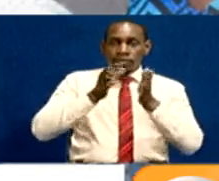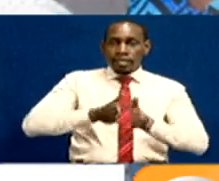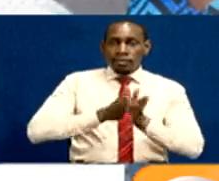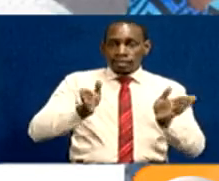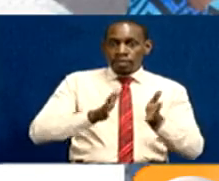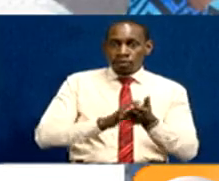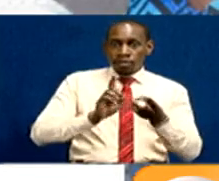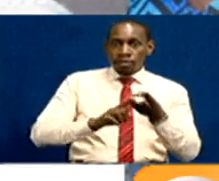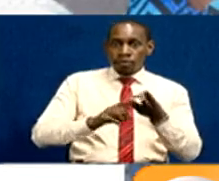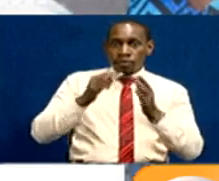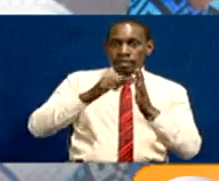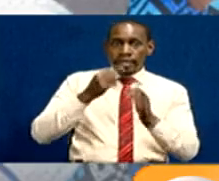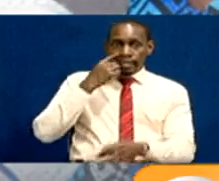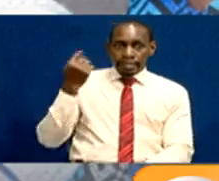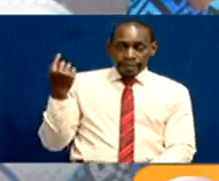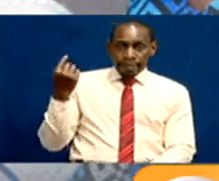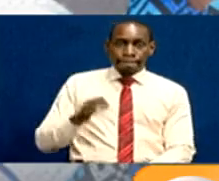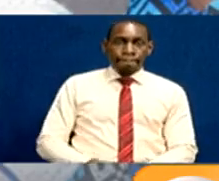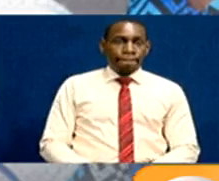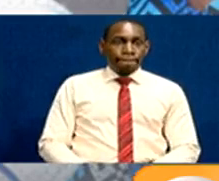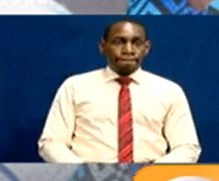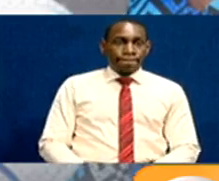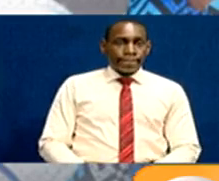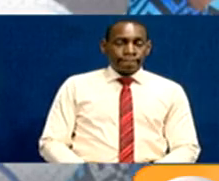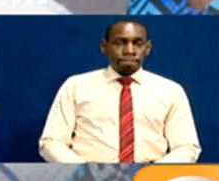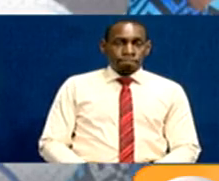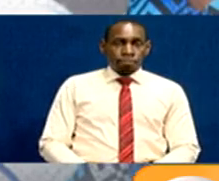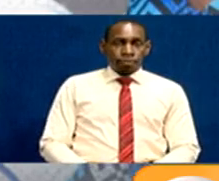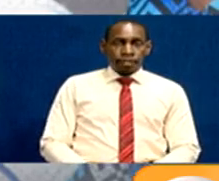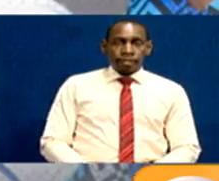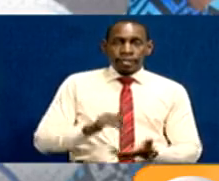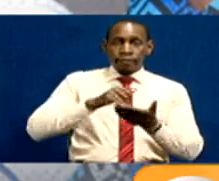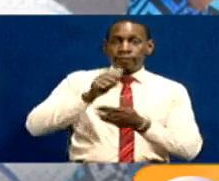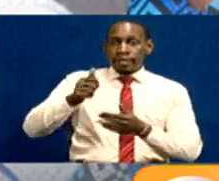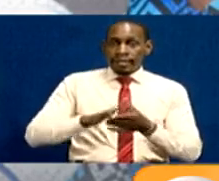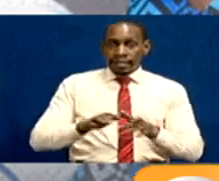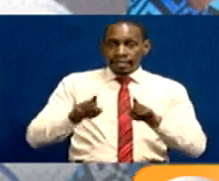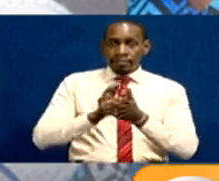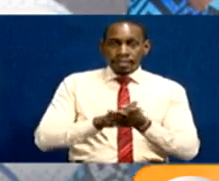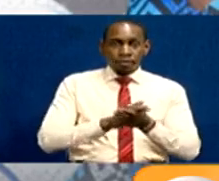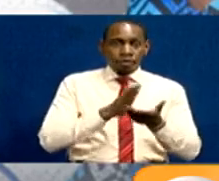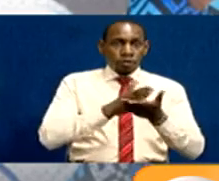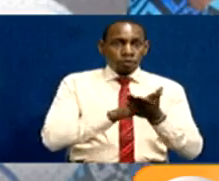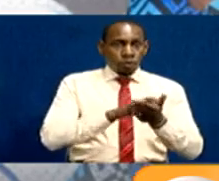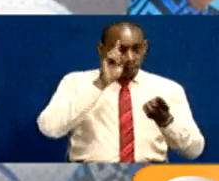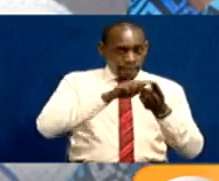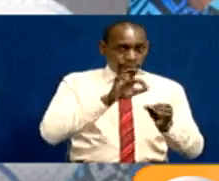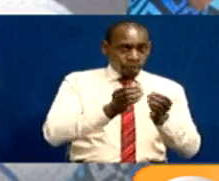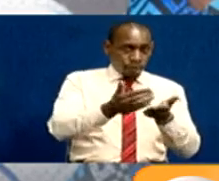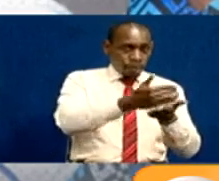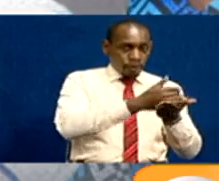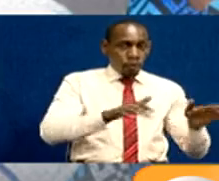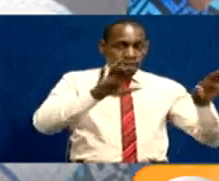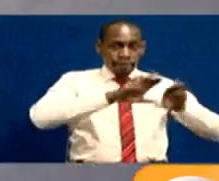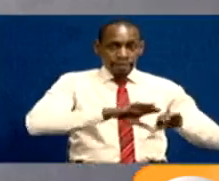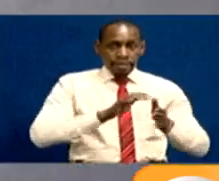Nick Salat, John Lonyangapuo, John Munyes and David Kosing, among others, to get him a sizable number of votes in